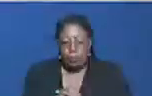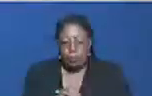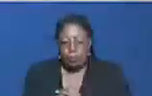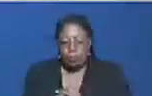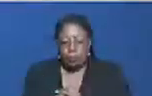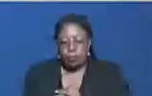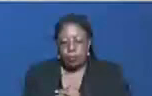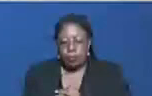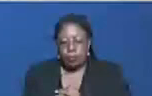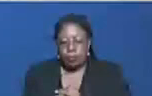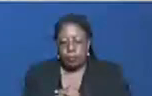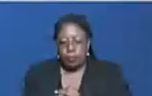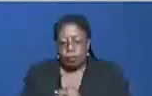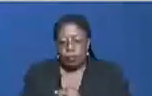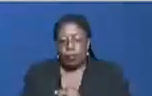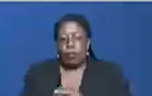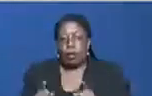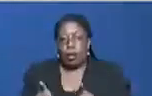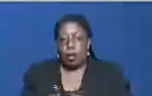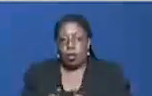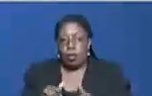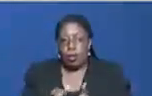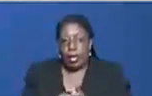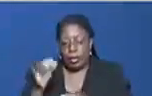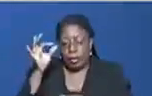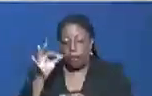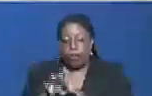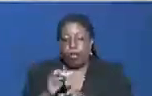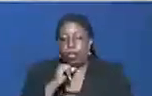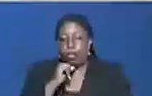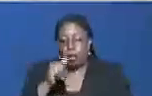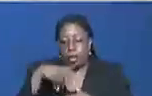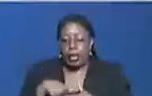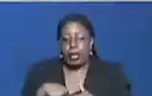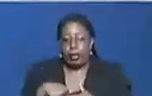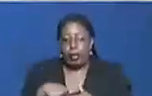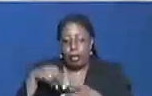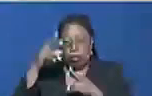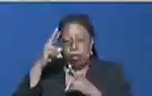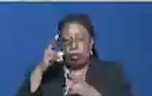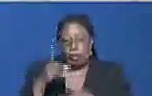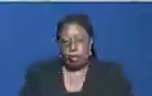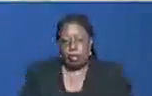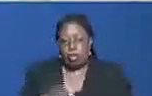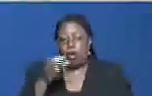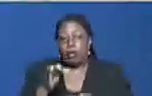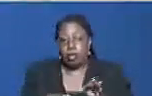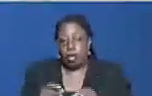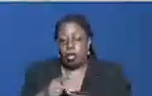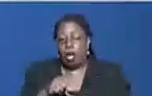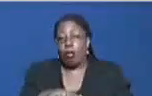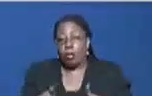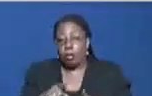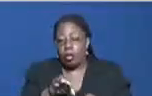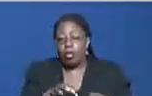suspect bias. Also making note that the fate of trial lies not in the judge's hands, but of the jury's. A case